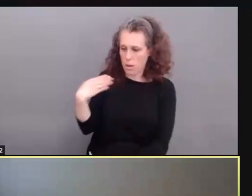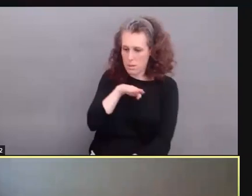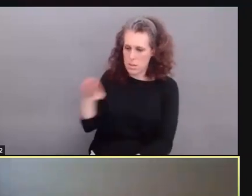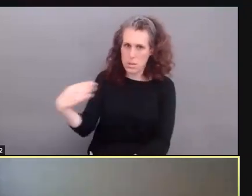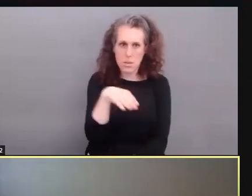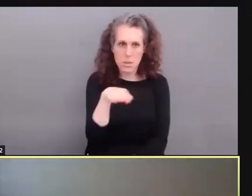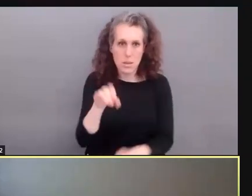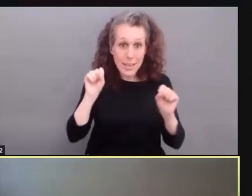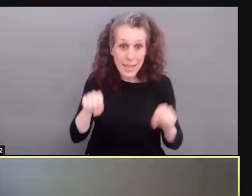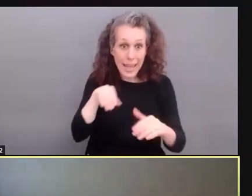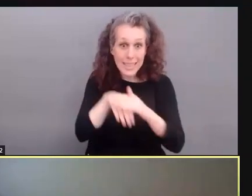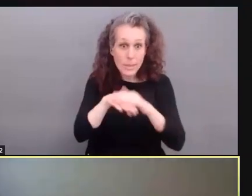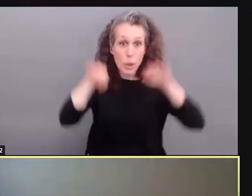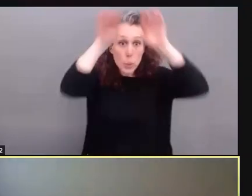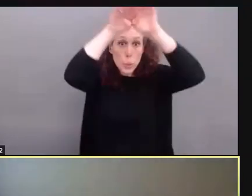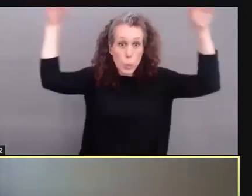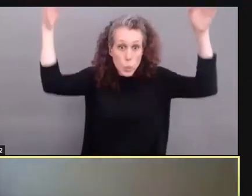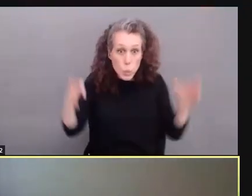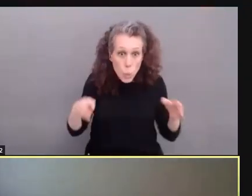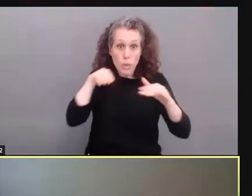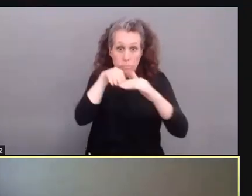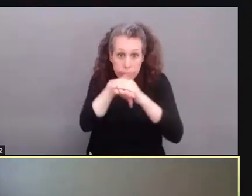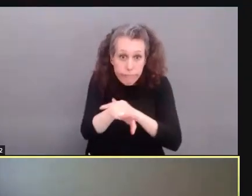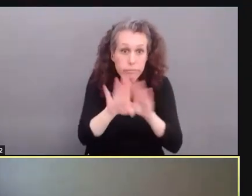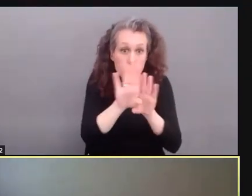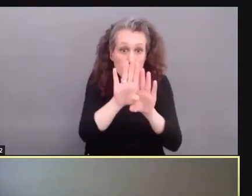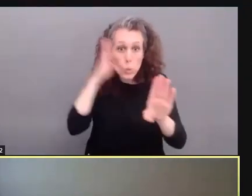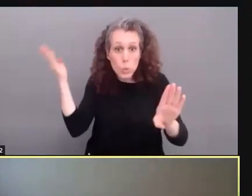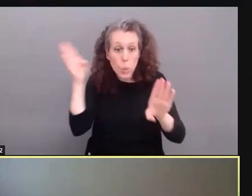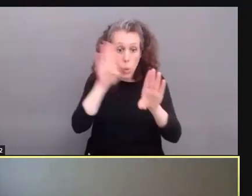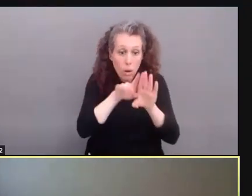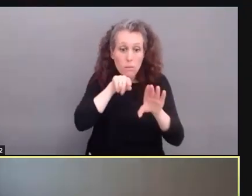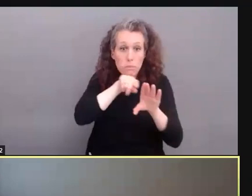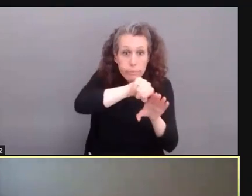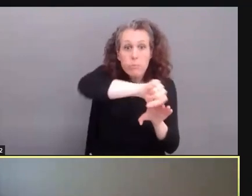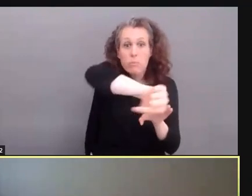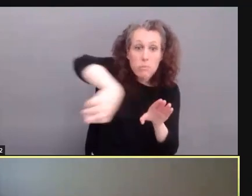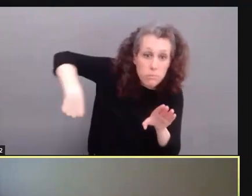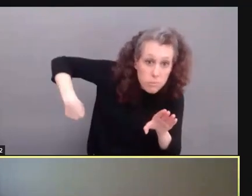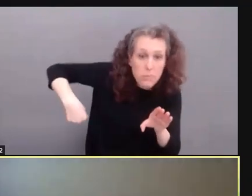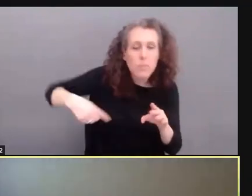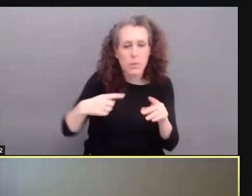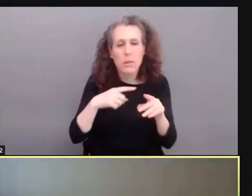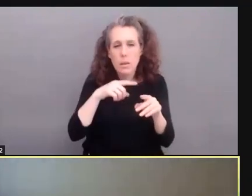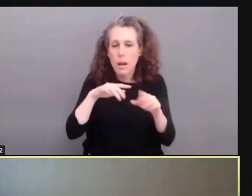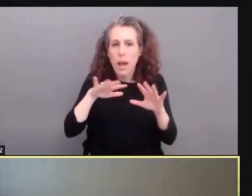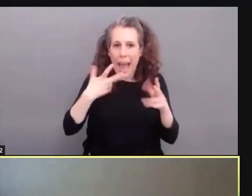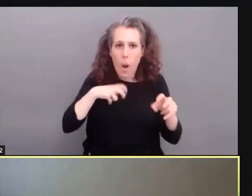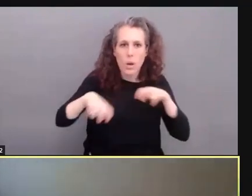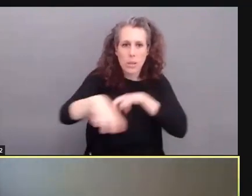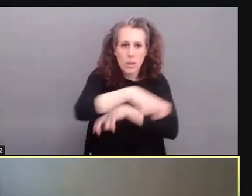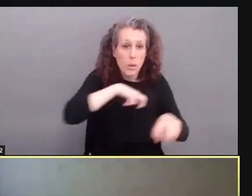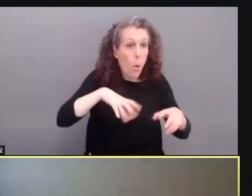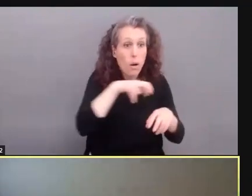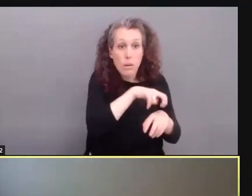showed in yellow here goes all the way from outside of the room, through the door, through the room, and up to where the